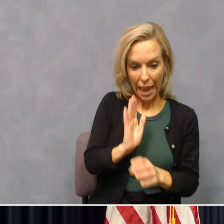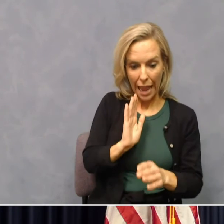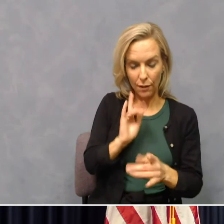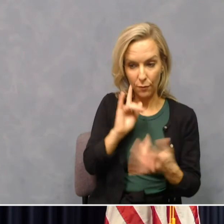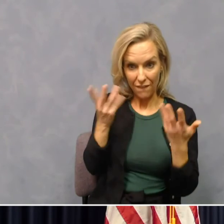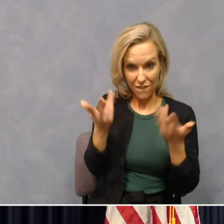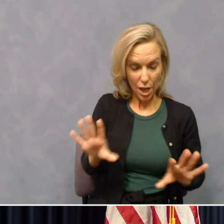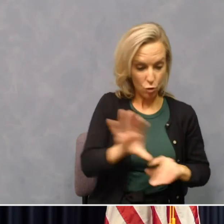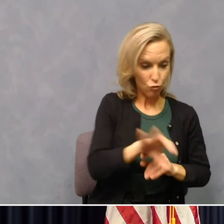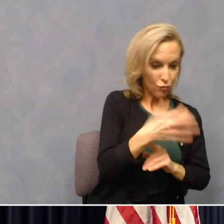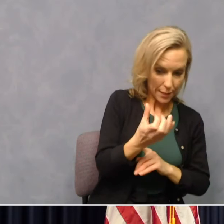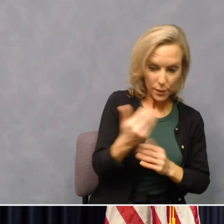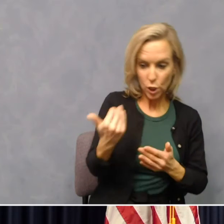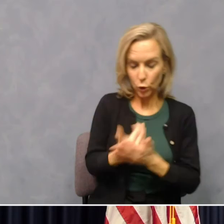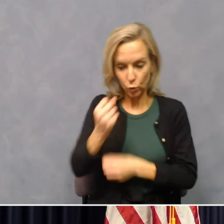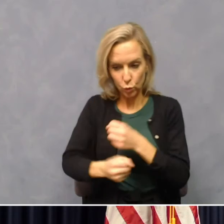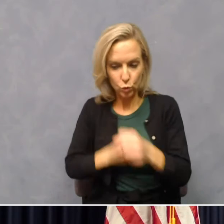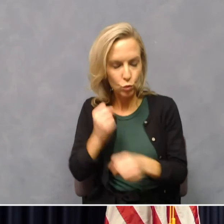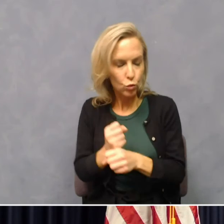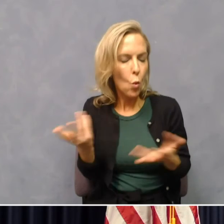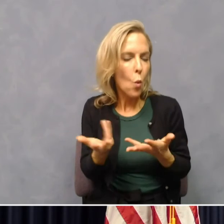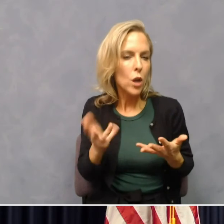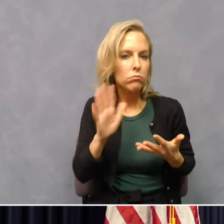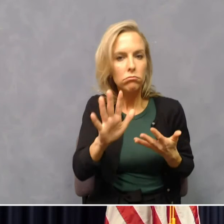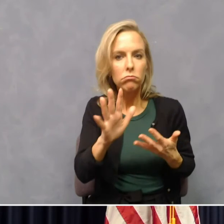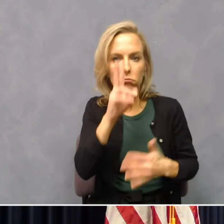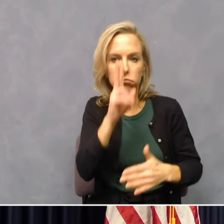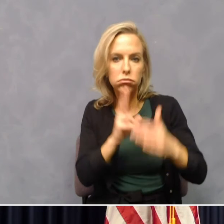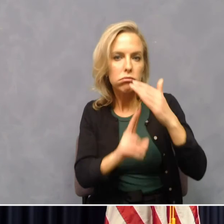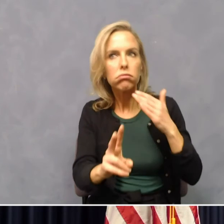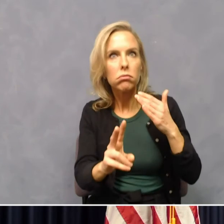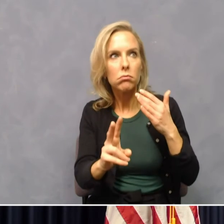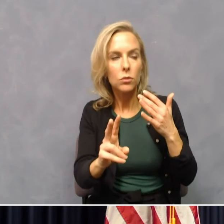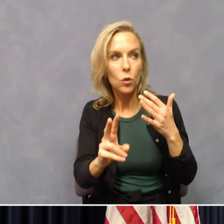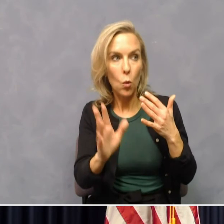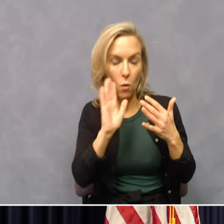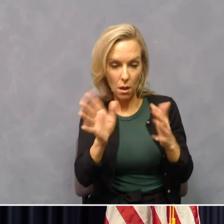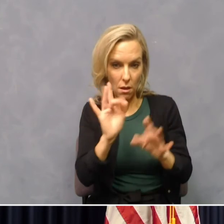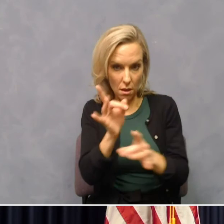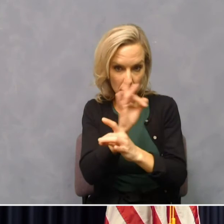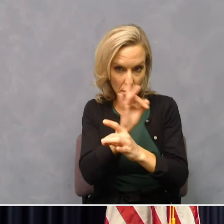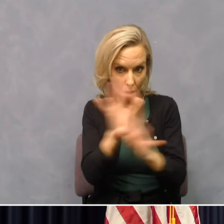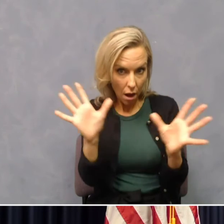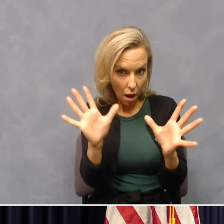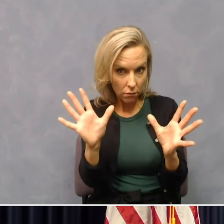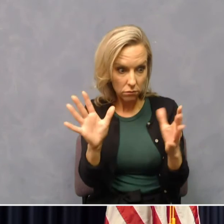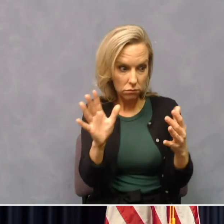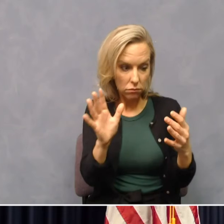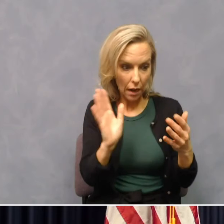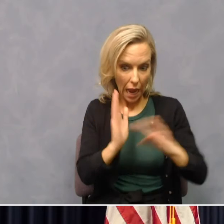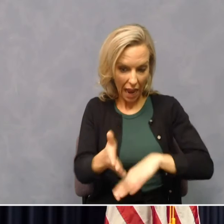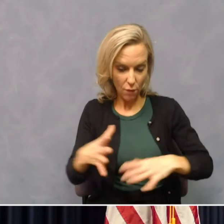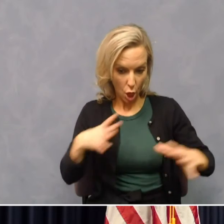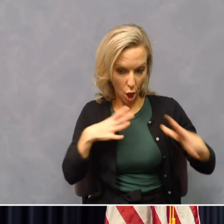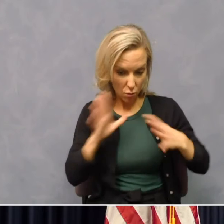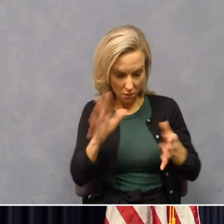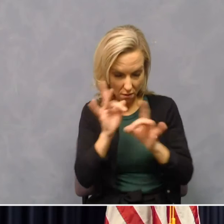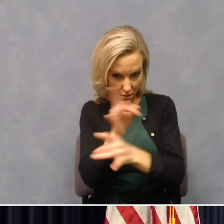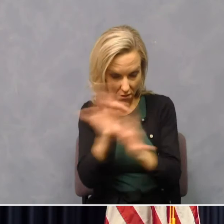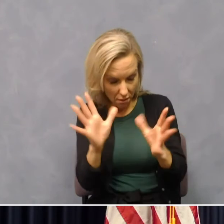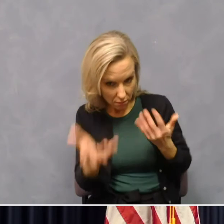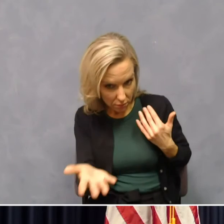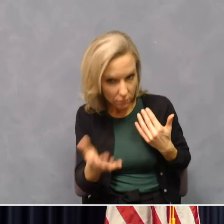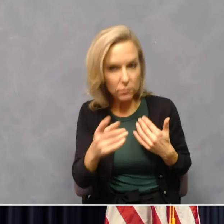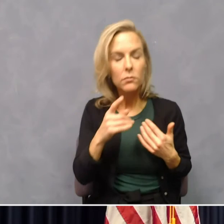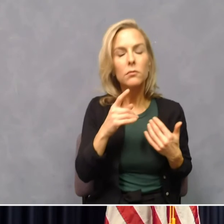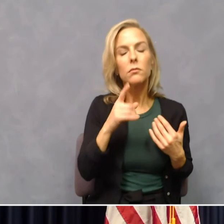Year's? How do you actually gauge just how bad things are getting after those two holidays? So there'll be a couple ways,